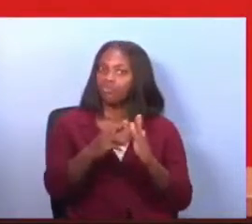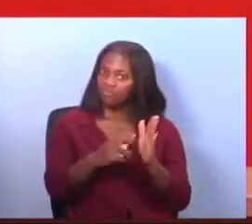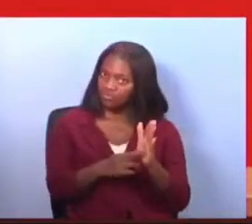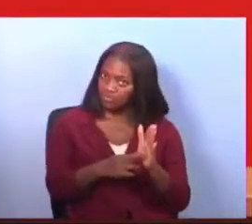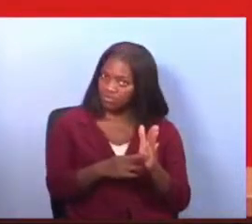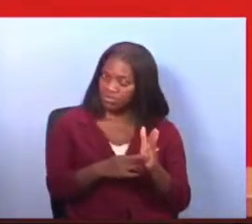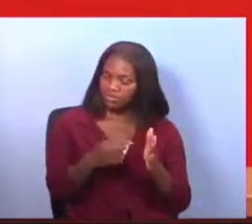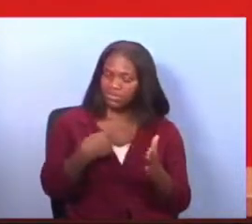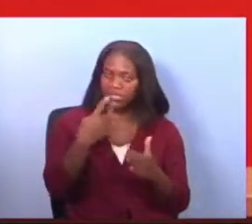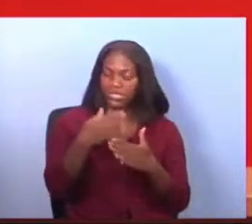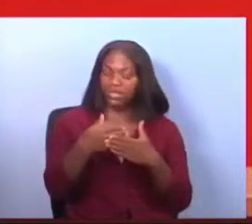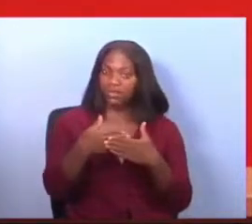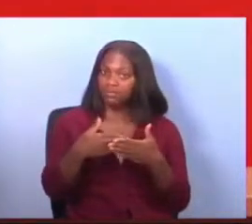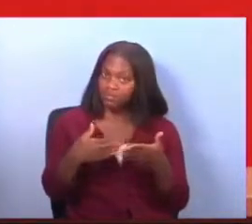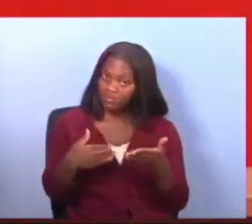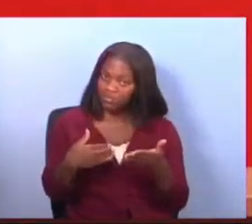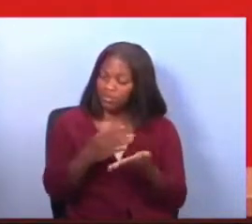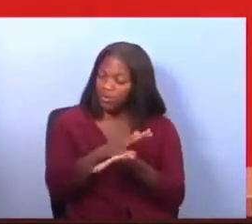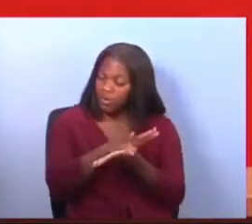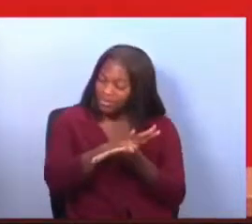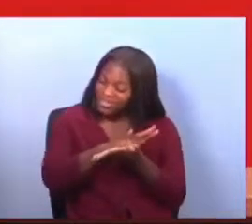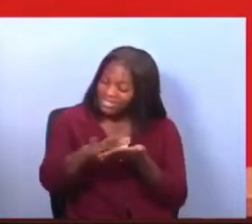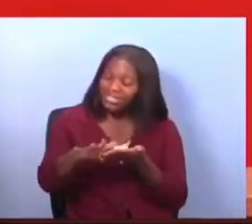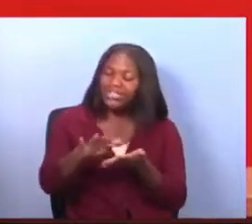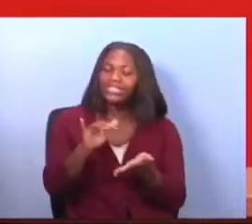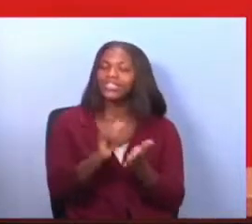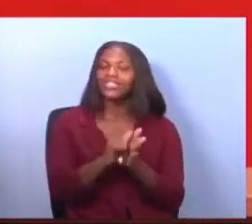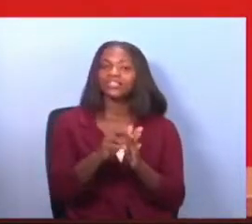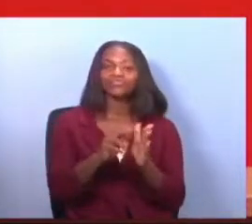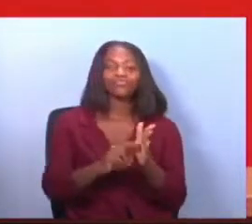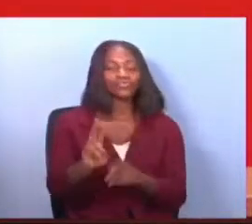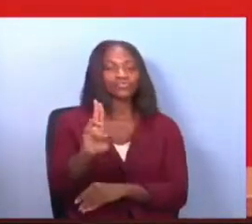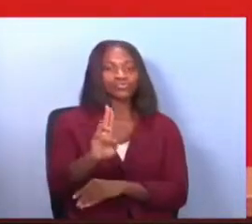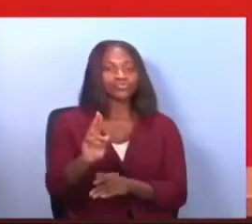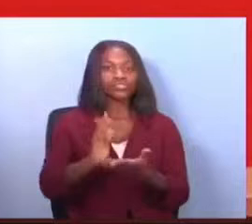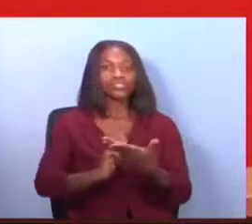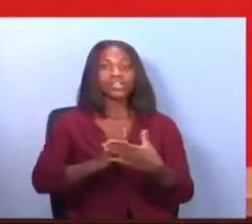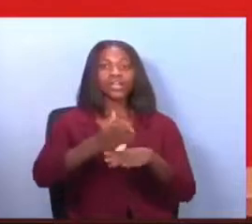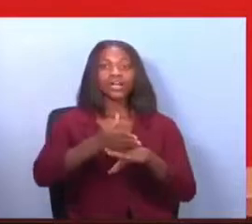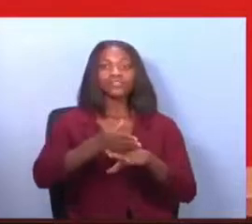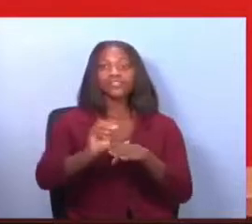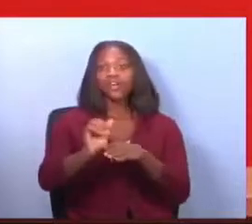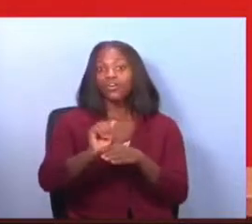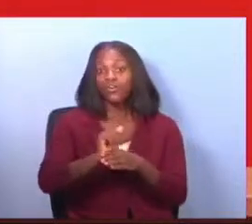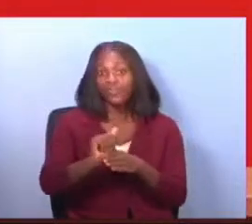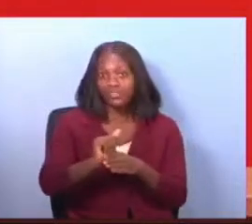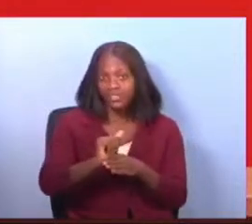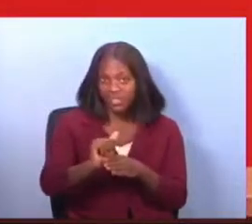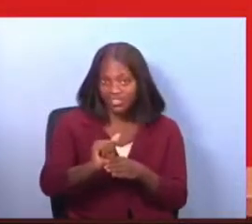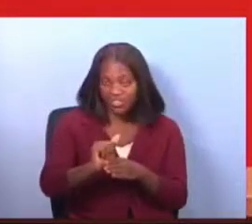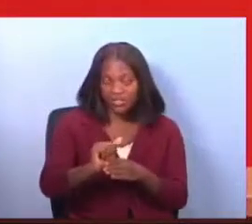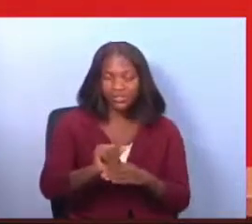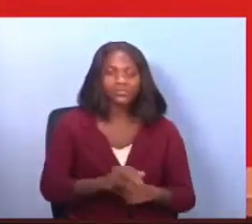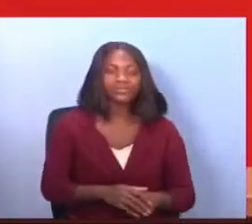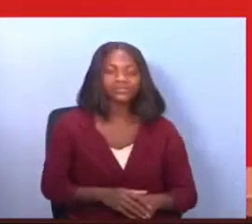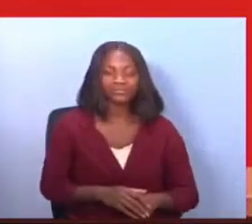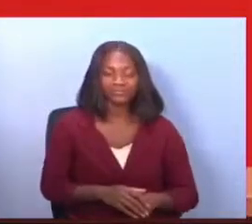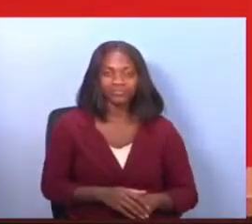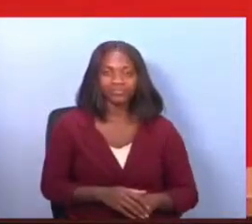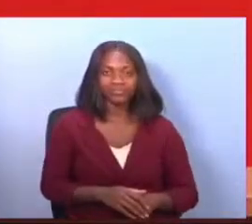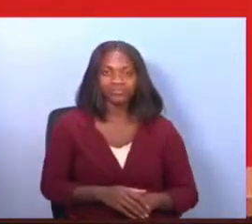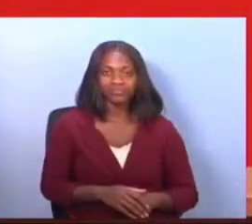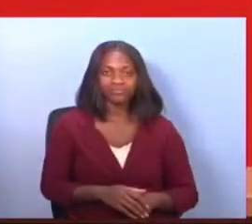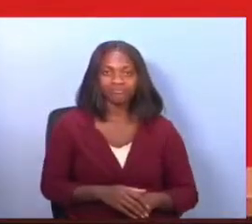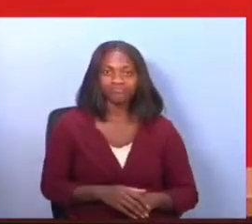clearly that the rules will be applied after orientation of the new